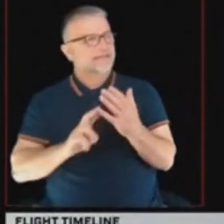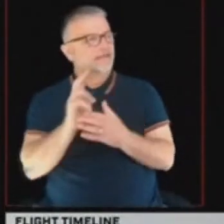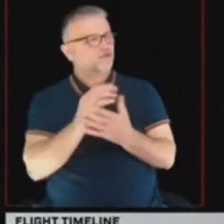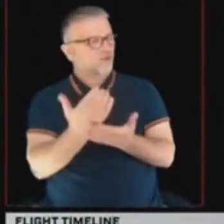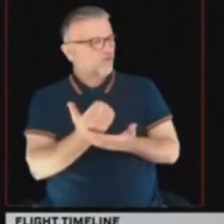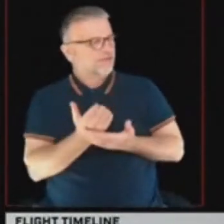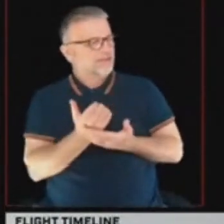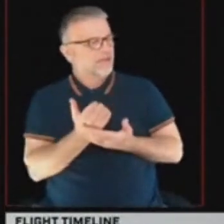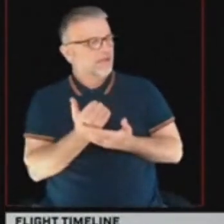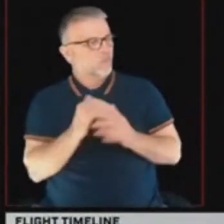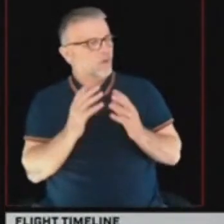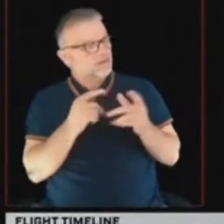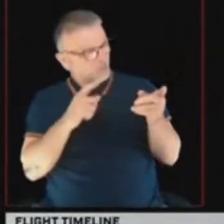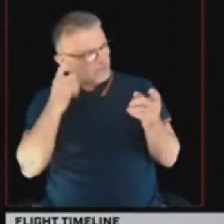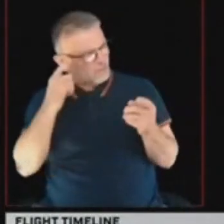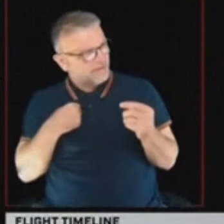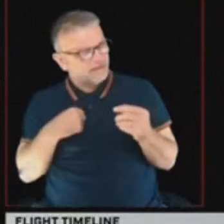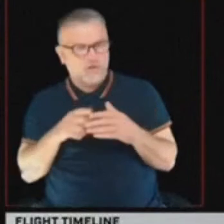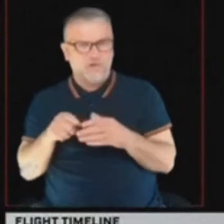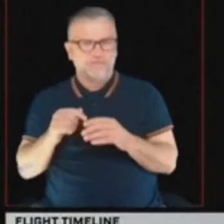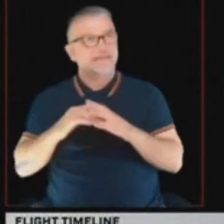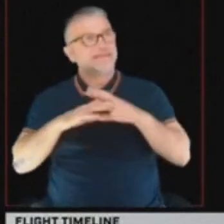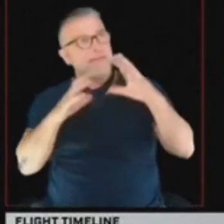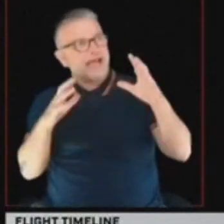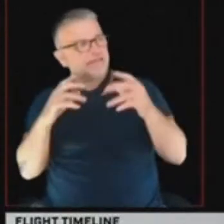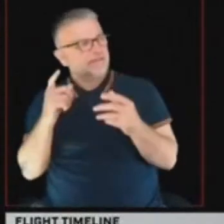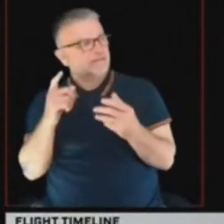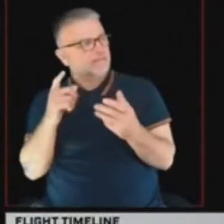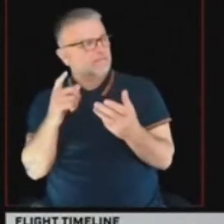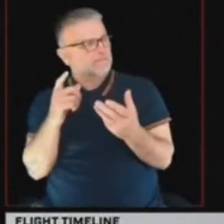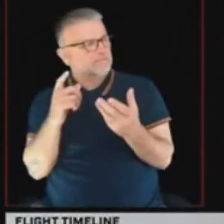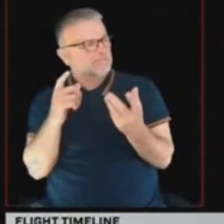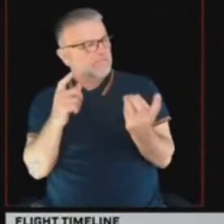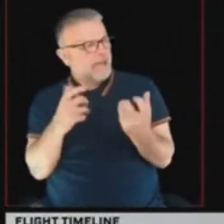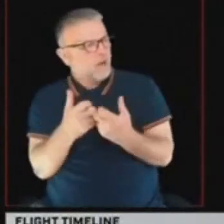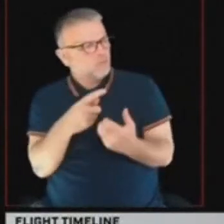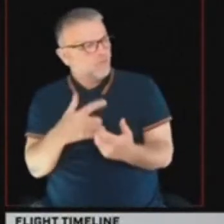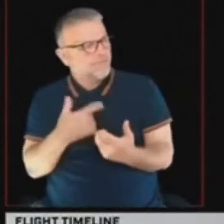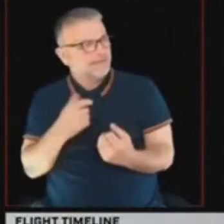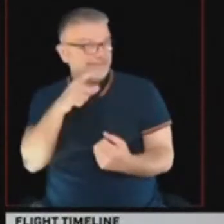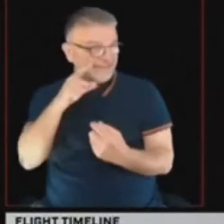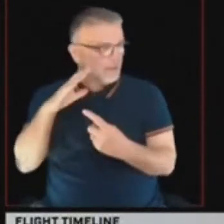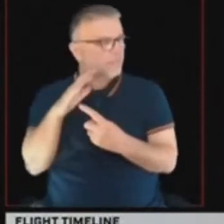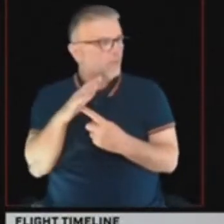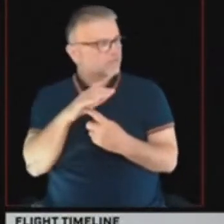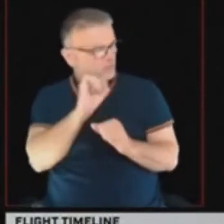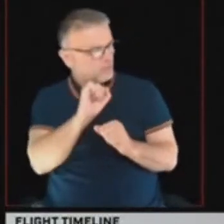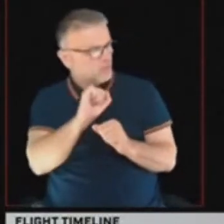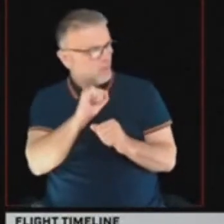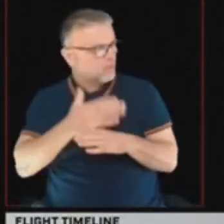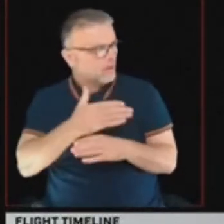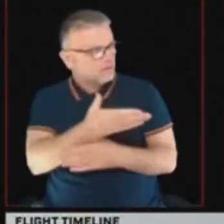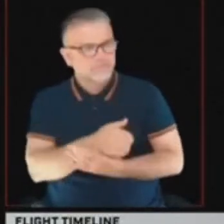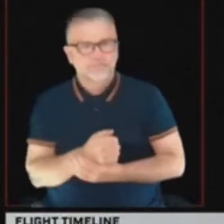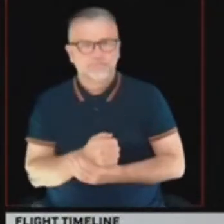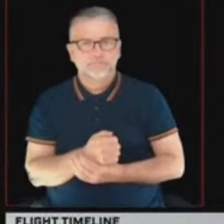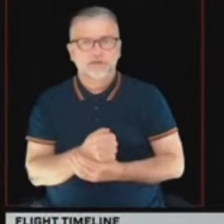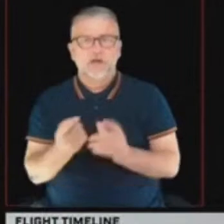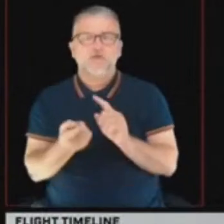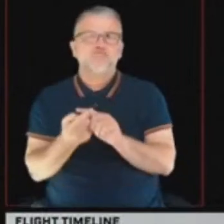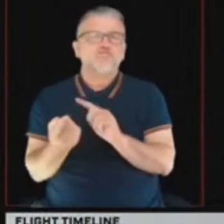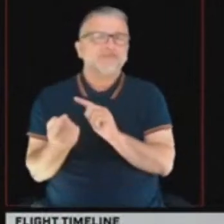do those terms mean to you, and how is that important to your mission? Yeah, responsive launch from